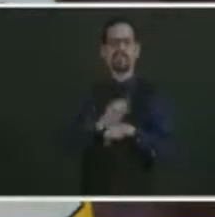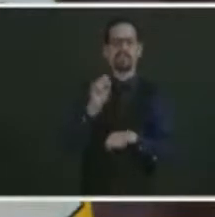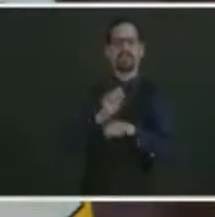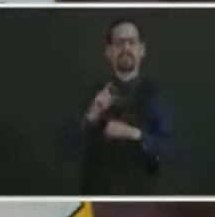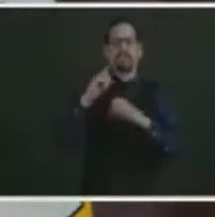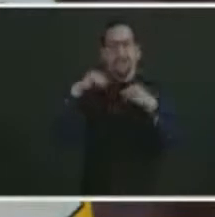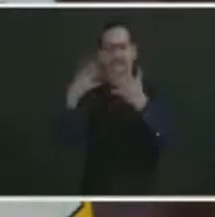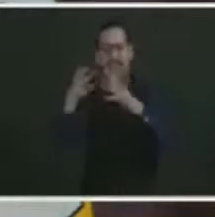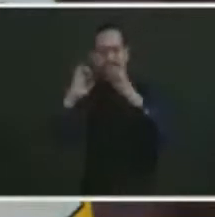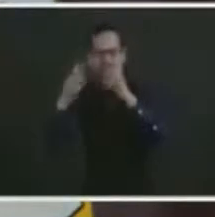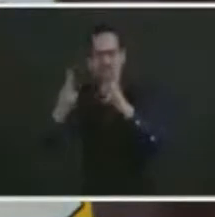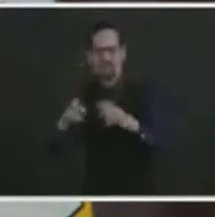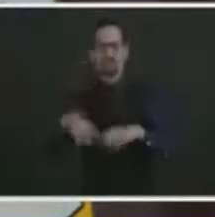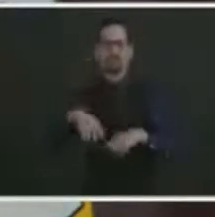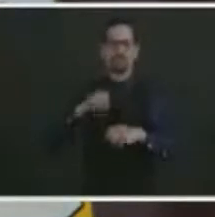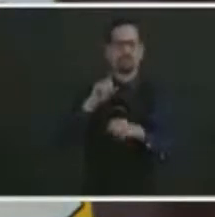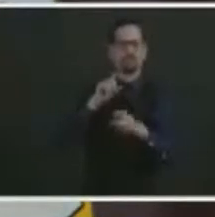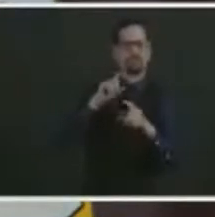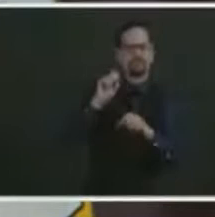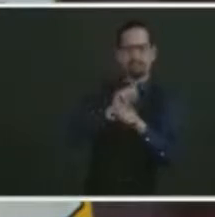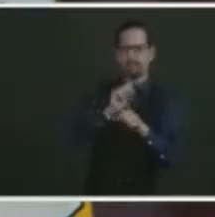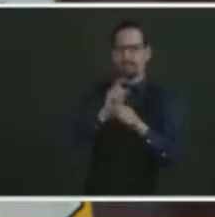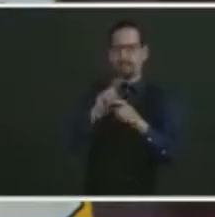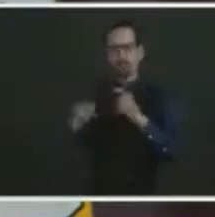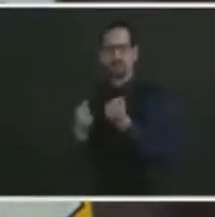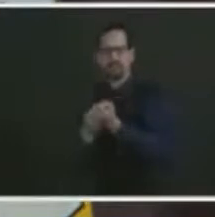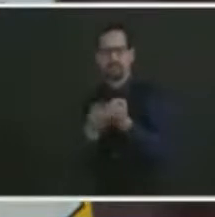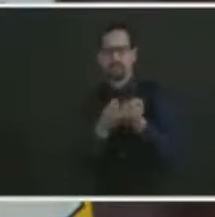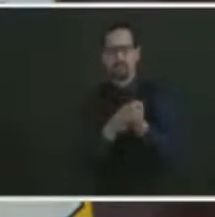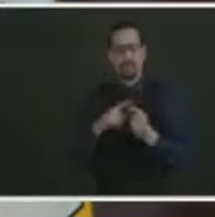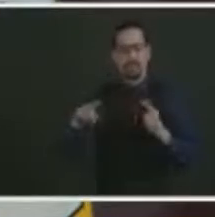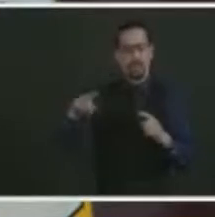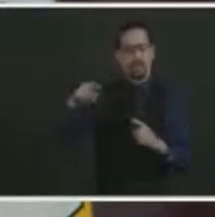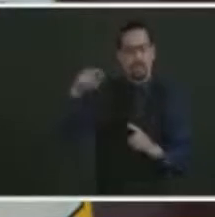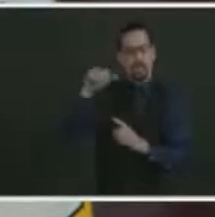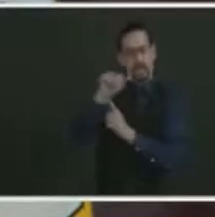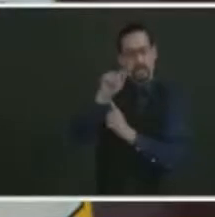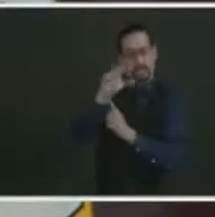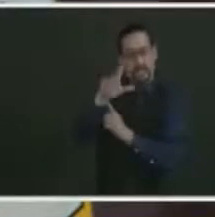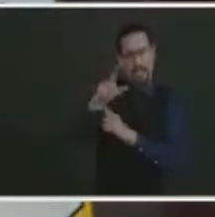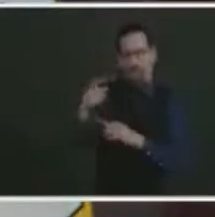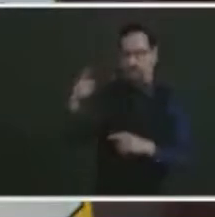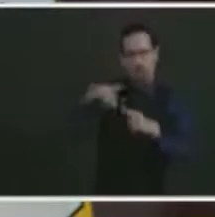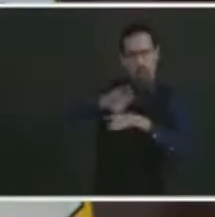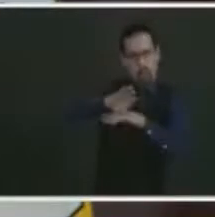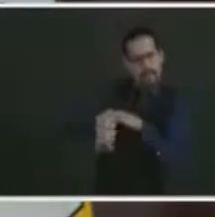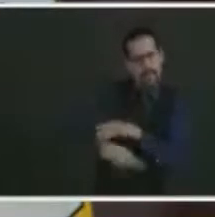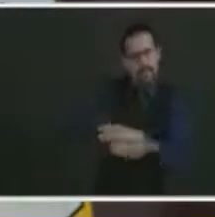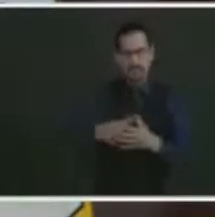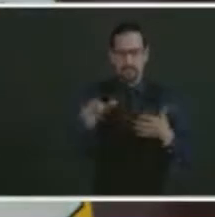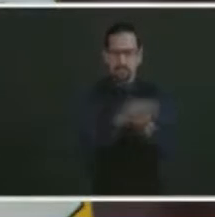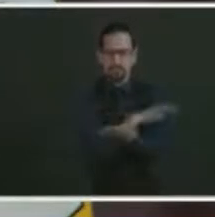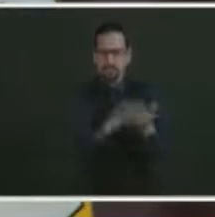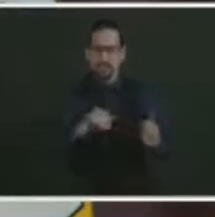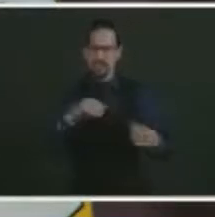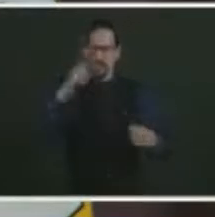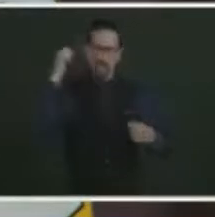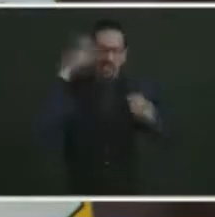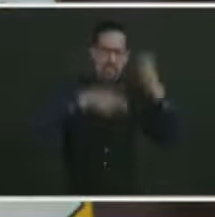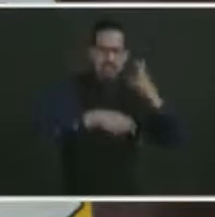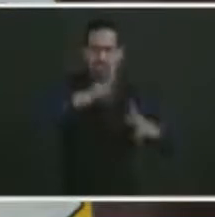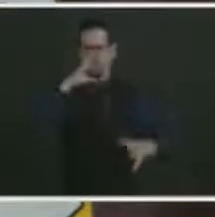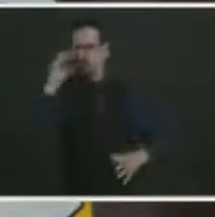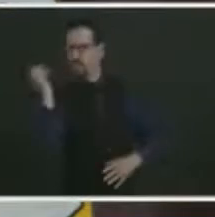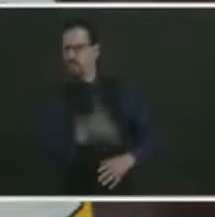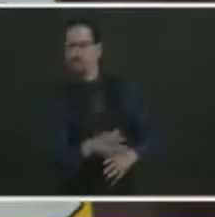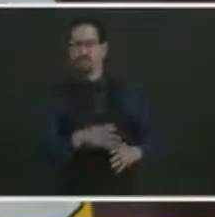organized attacks on our community. Precisely who did it, we got to figure that out. And we will not stand for organized